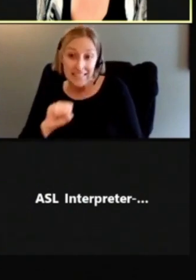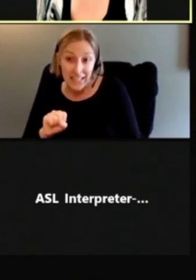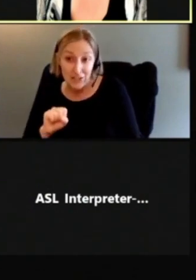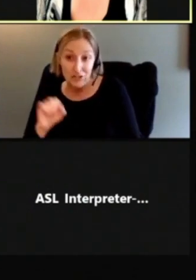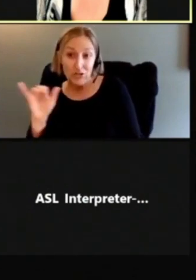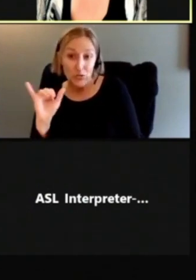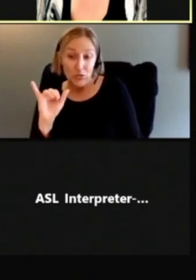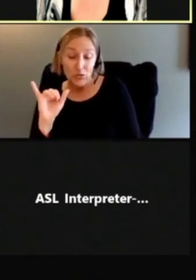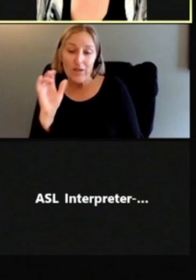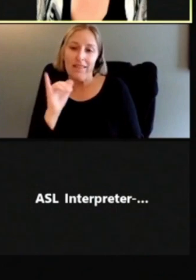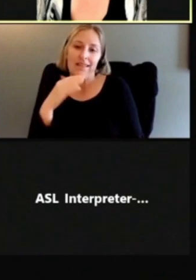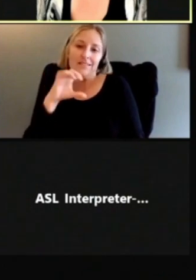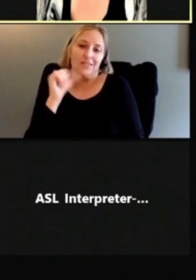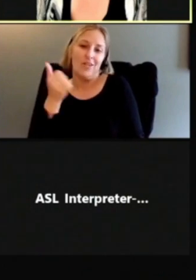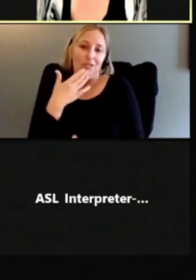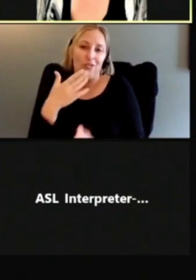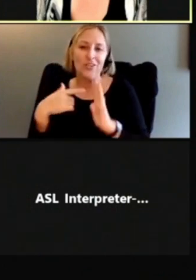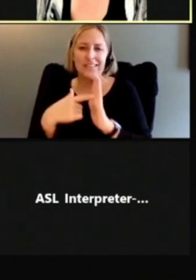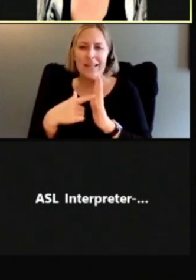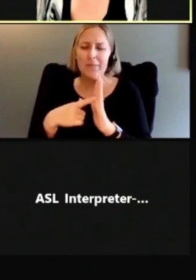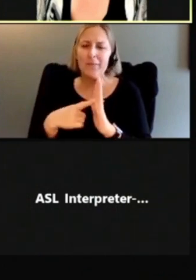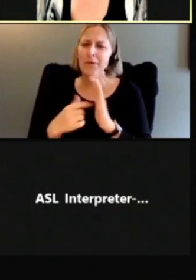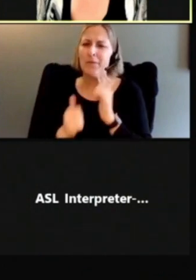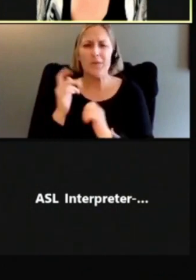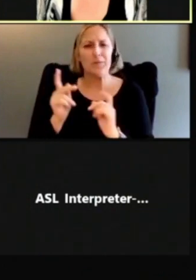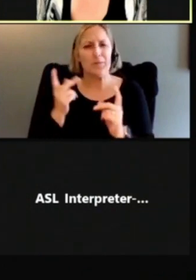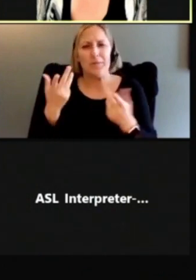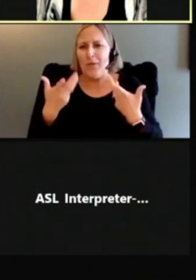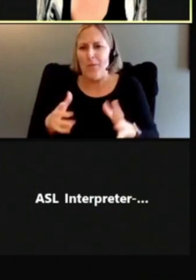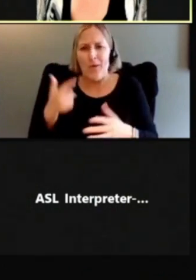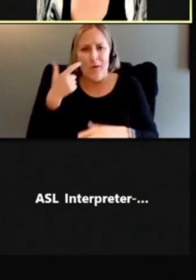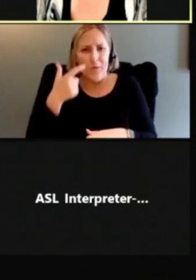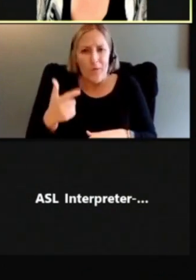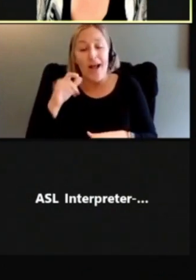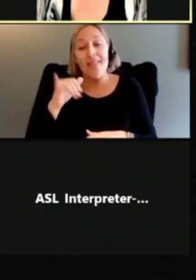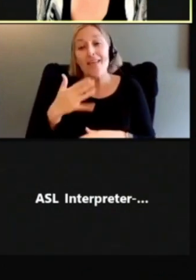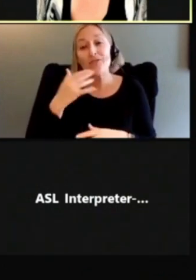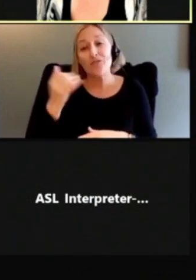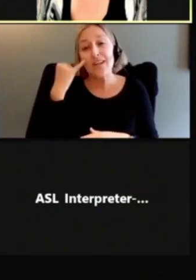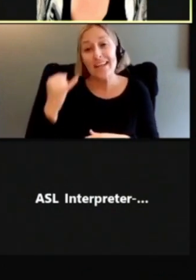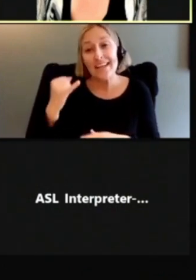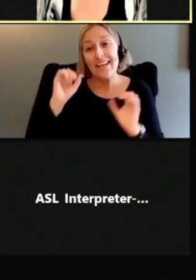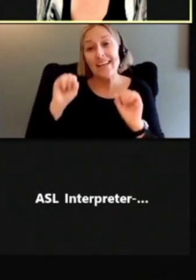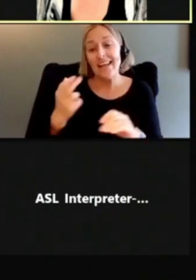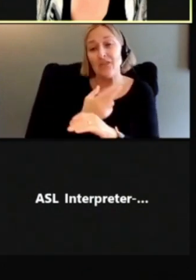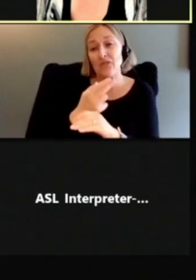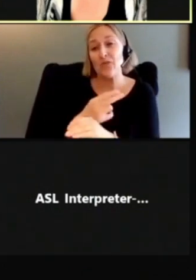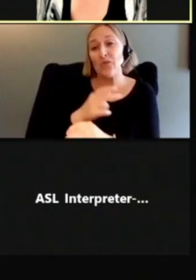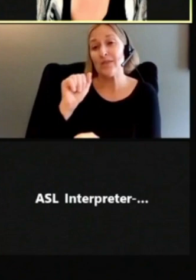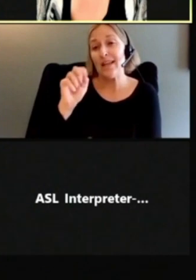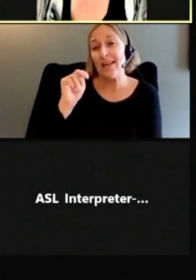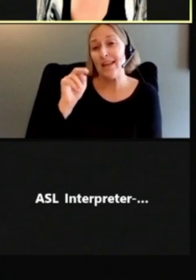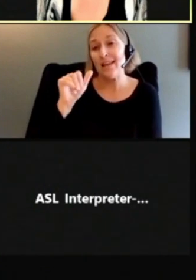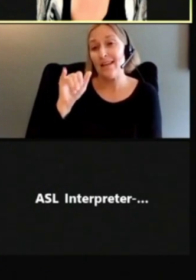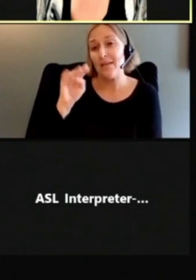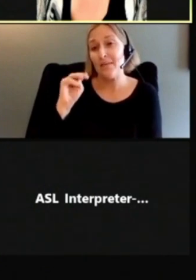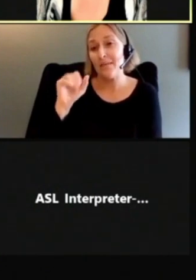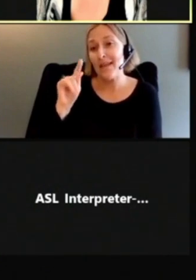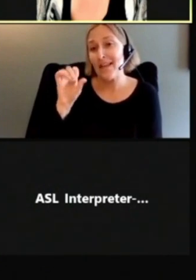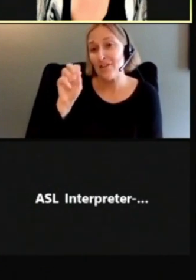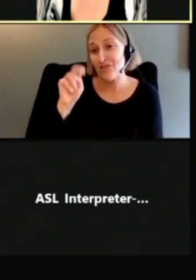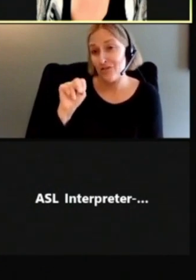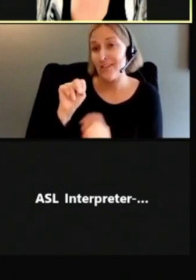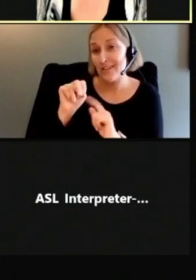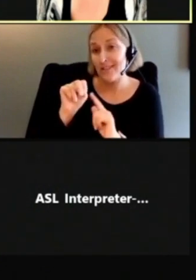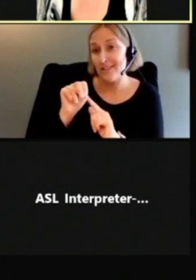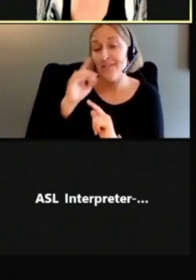example. That's a little too graphic for most people, and that's where animation can be a real lifesaver. We also use it